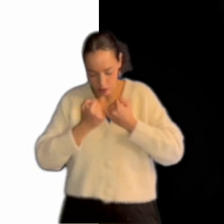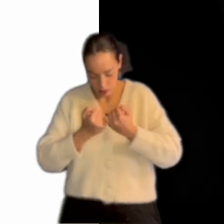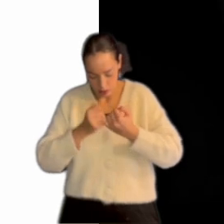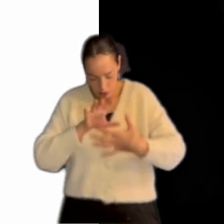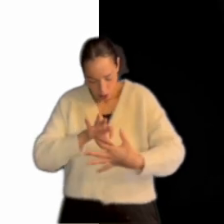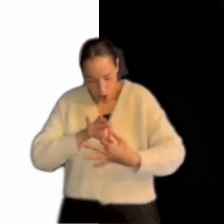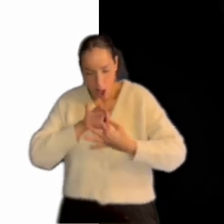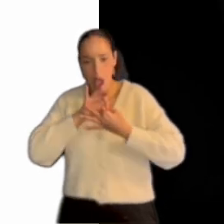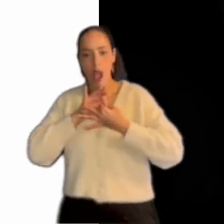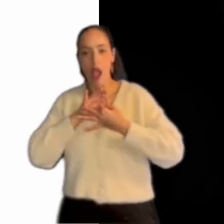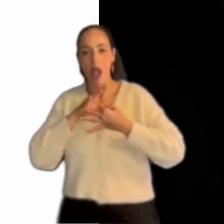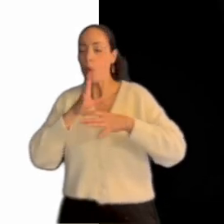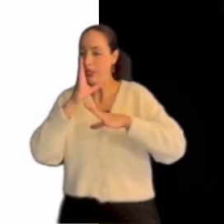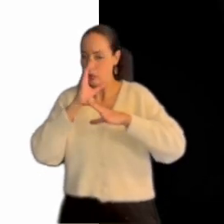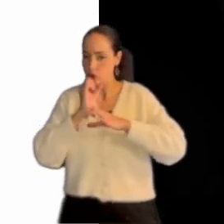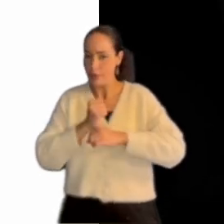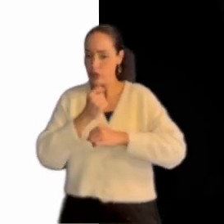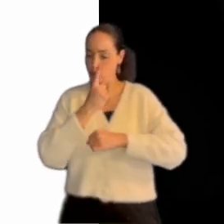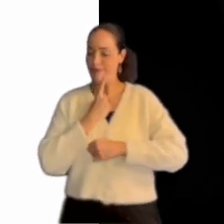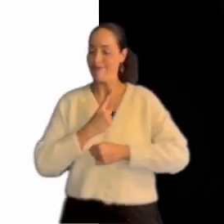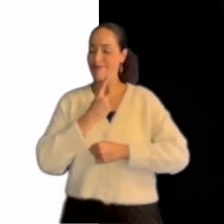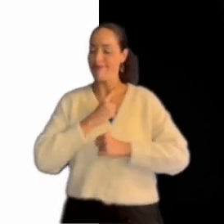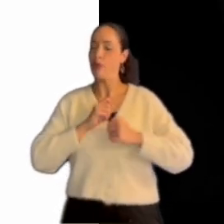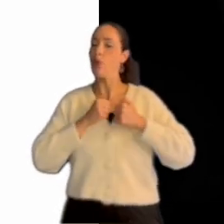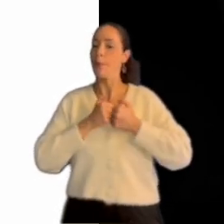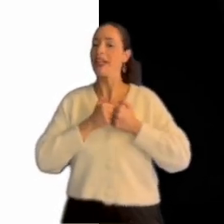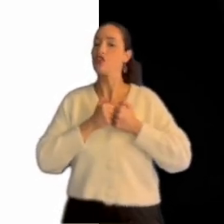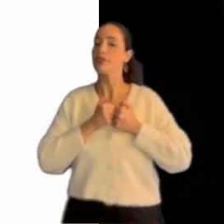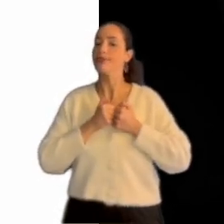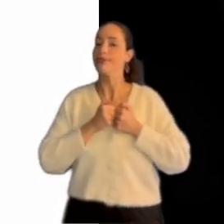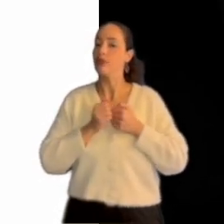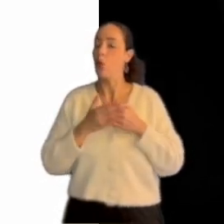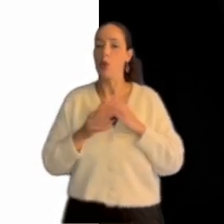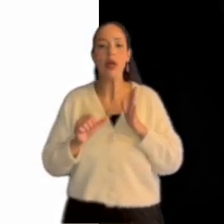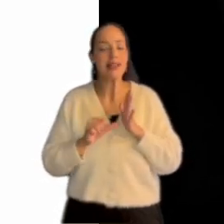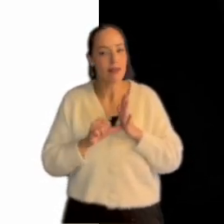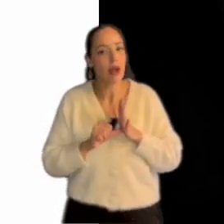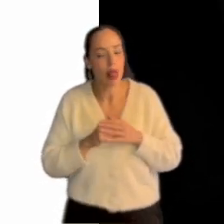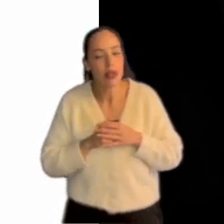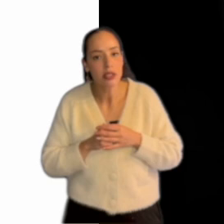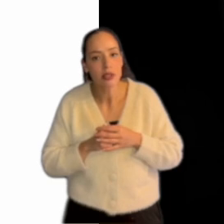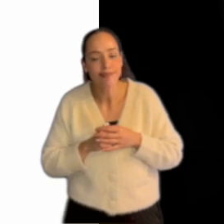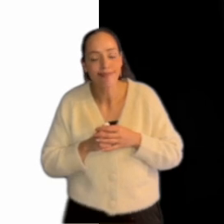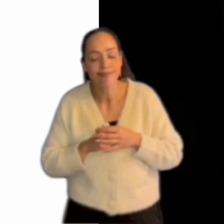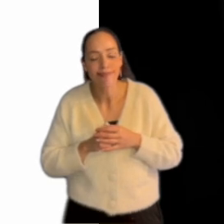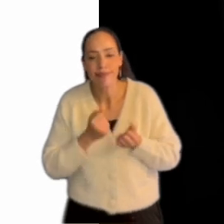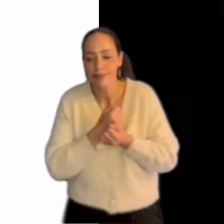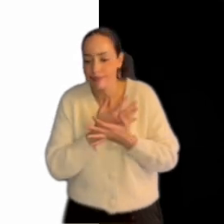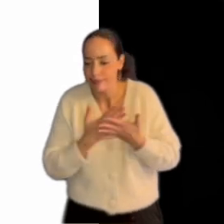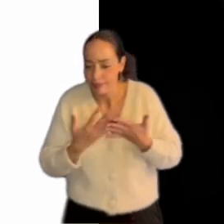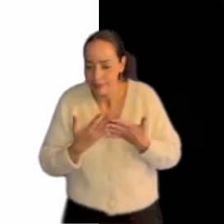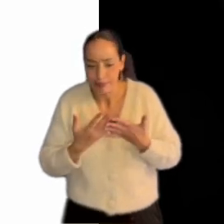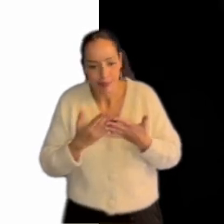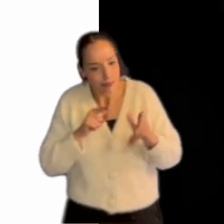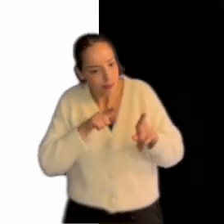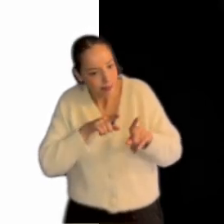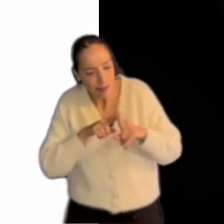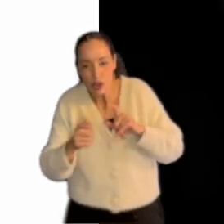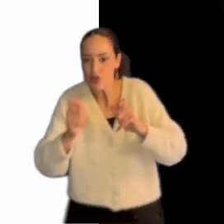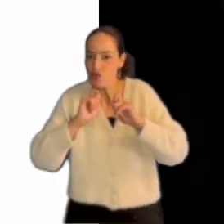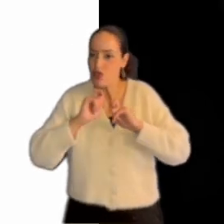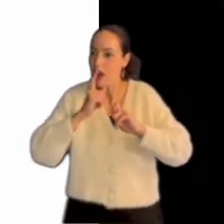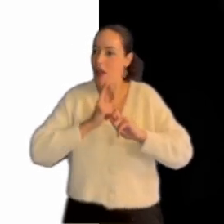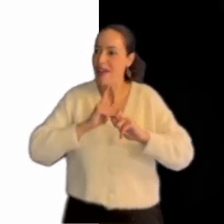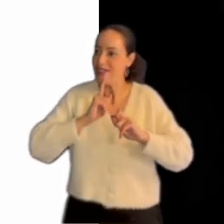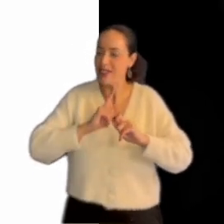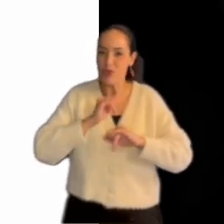to be. Many of us speak to and treat ourselves in ways that we never would another person, much less someone we love and care about. We judge,